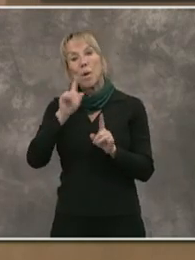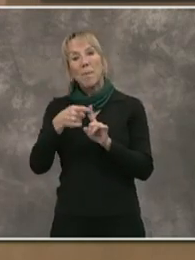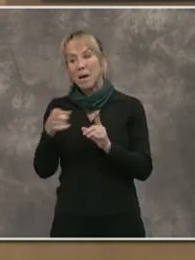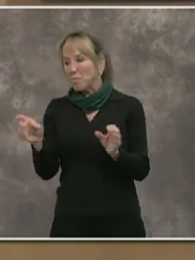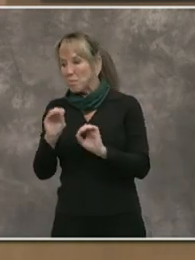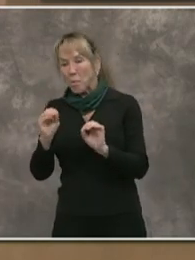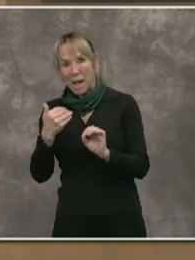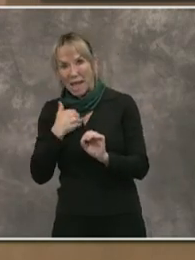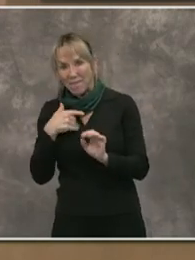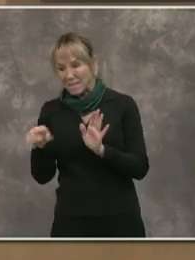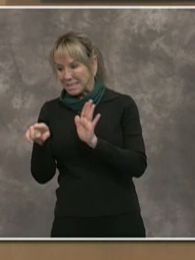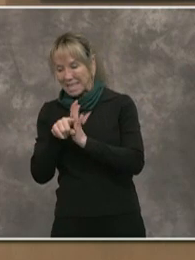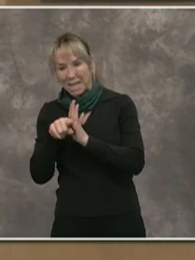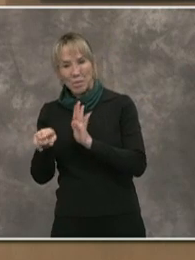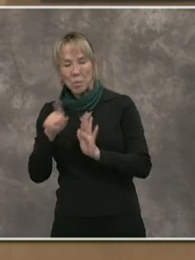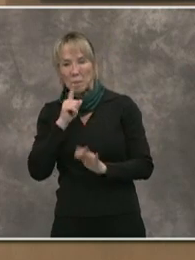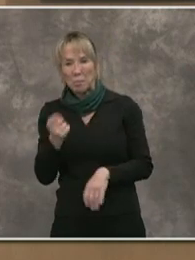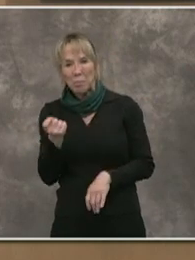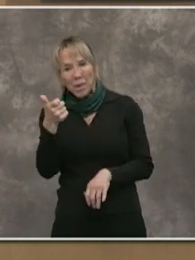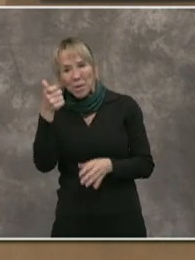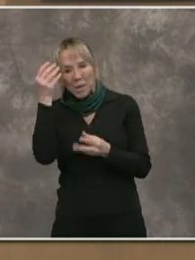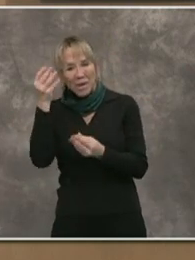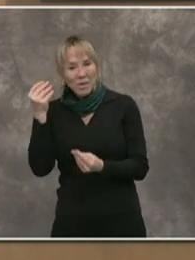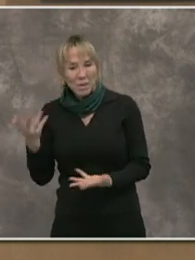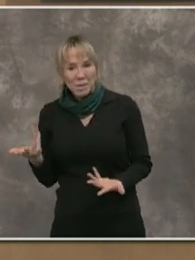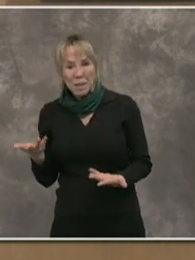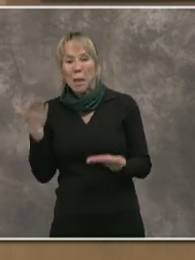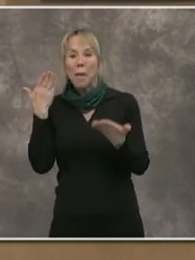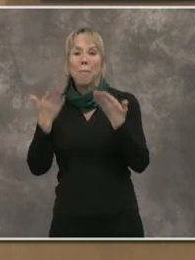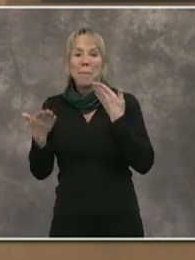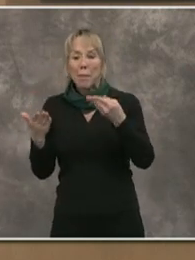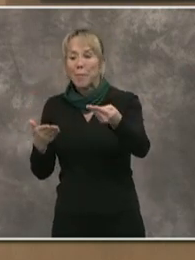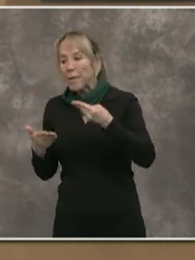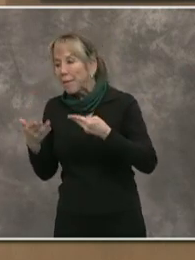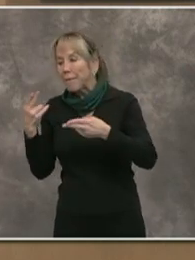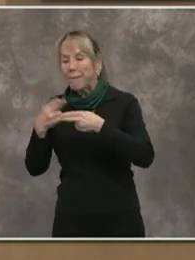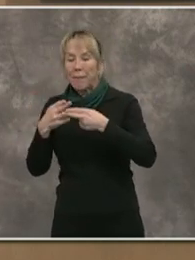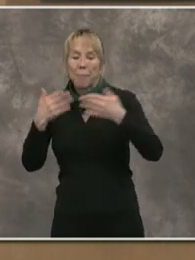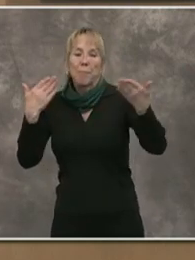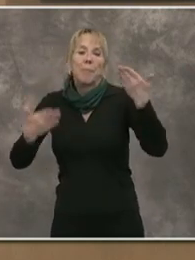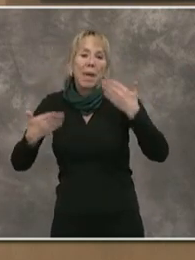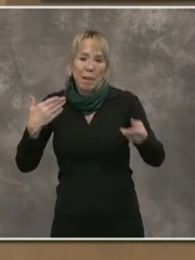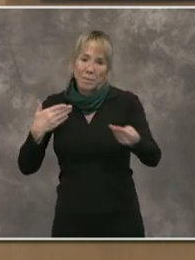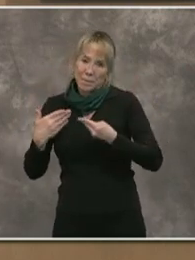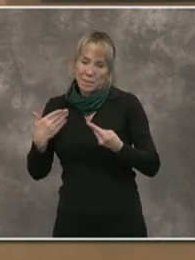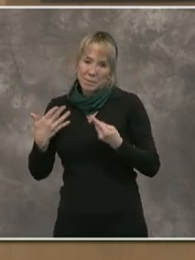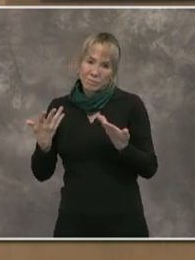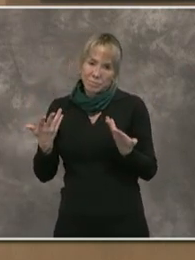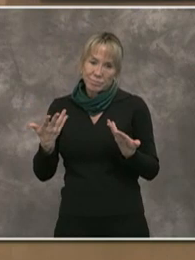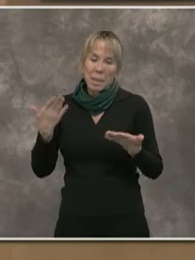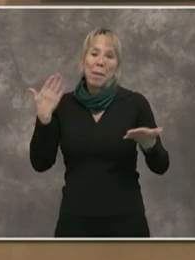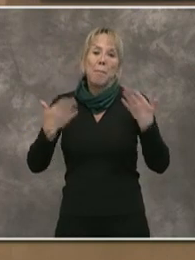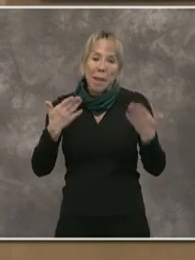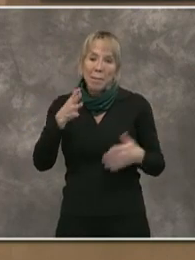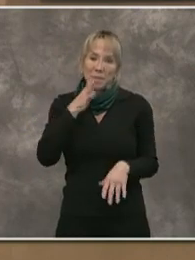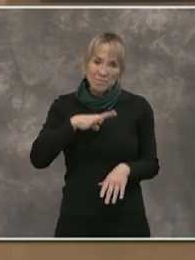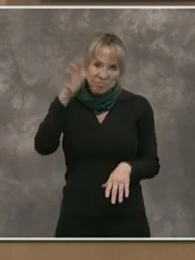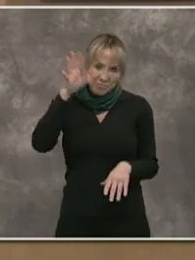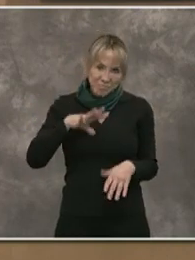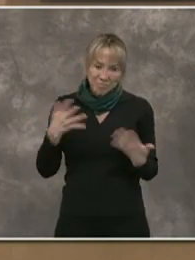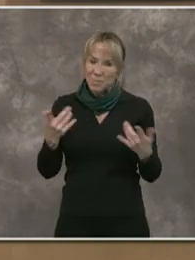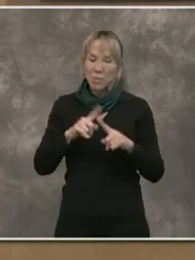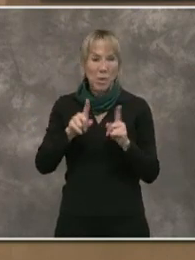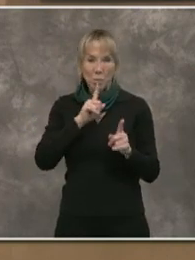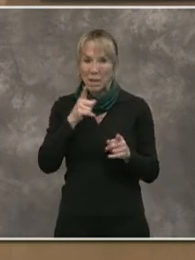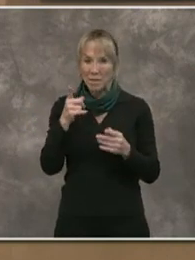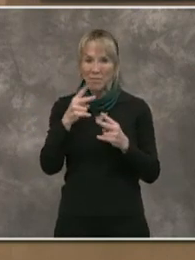sparse information on them. Sometimes we do get a name and an address, and we usually get a gender, but often we don't get much